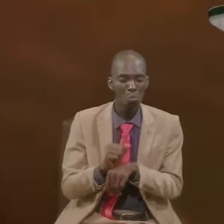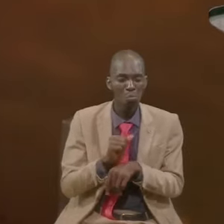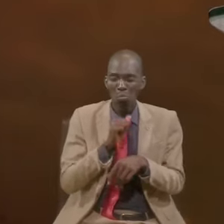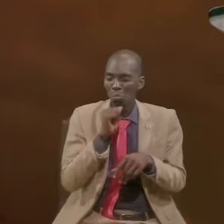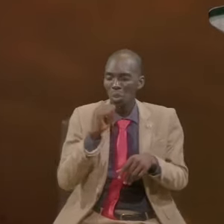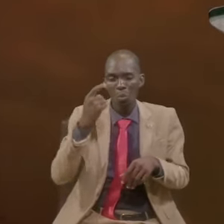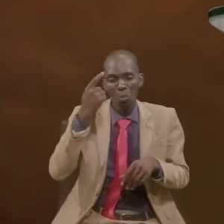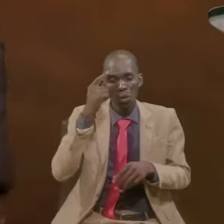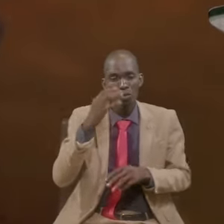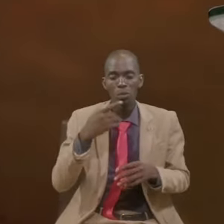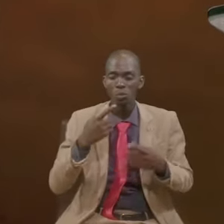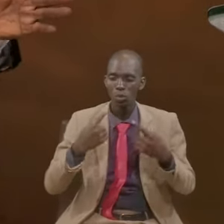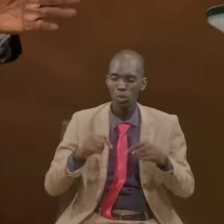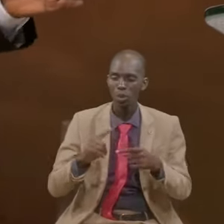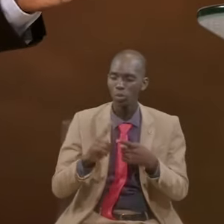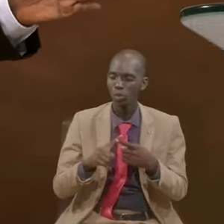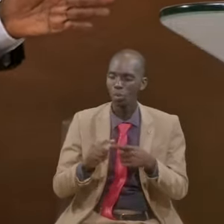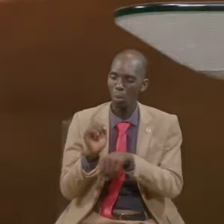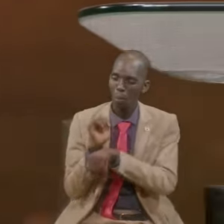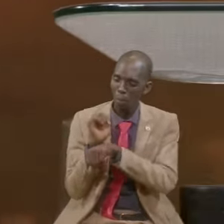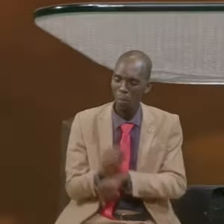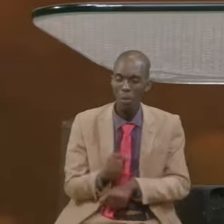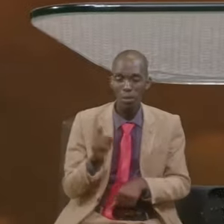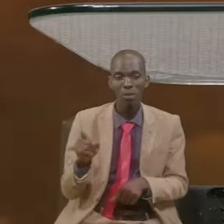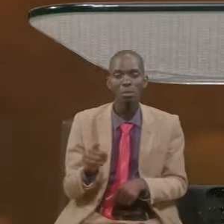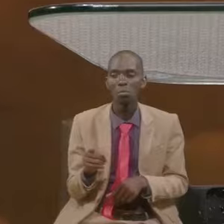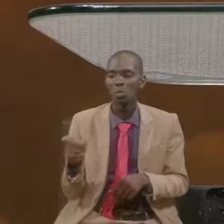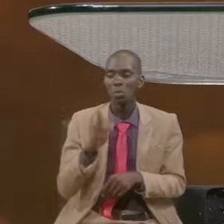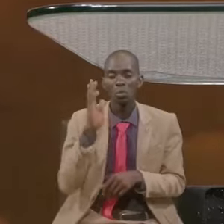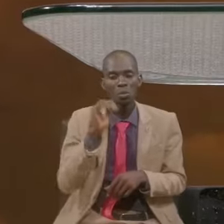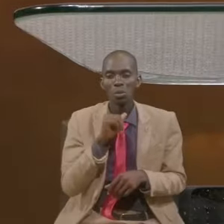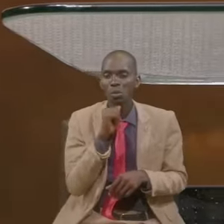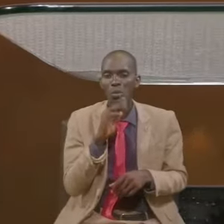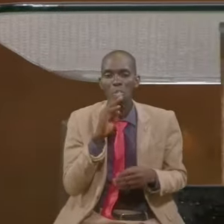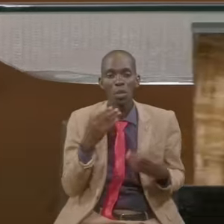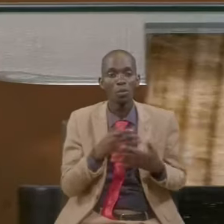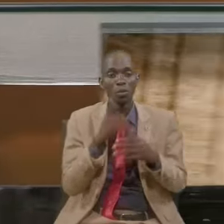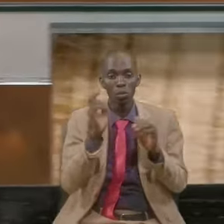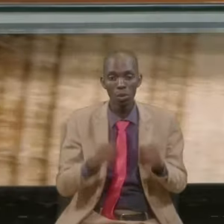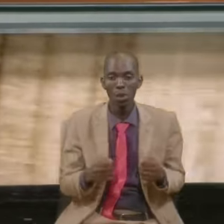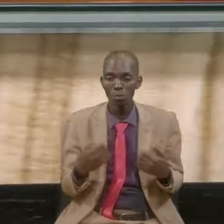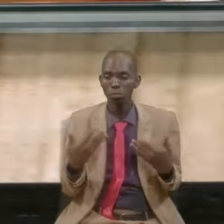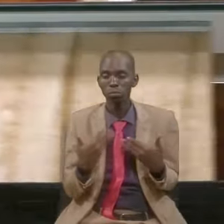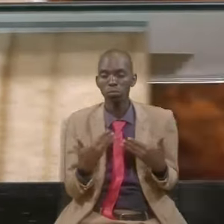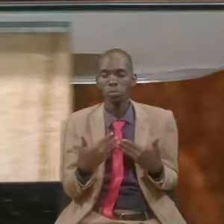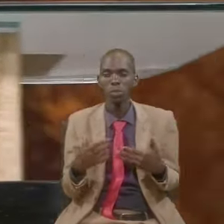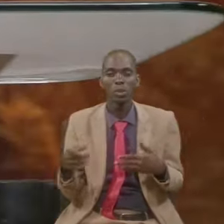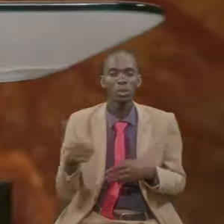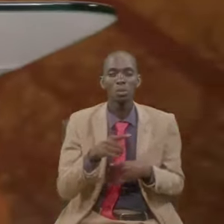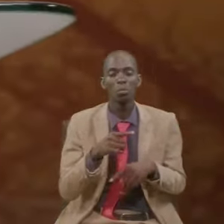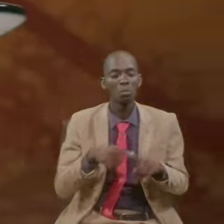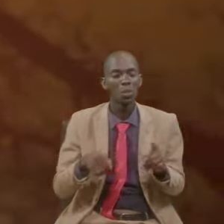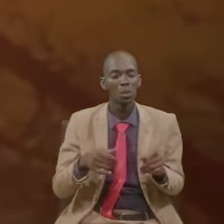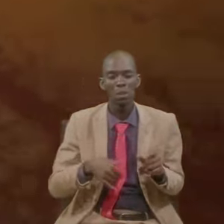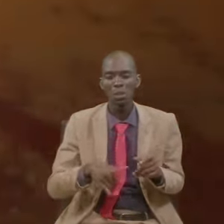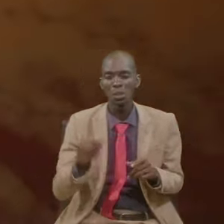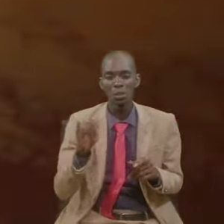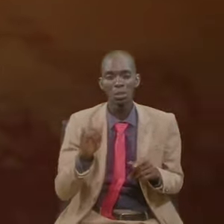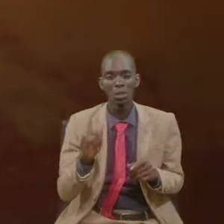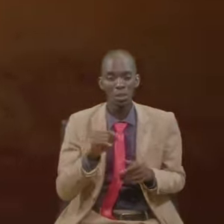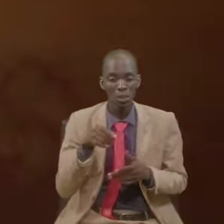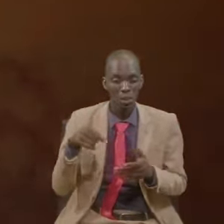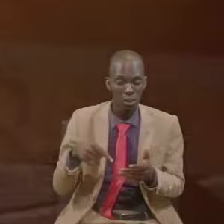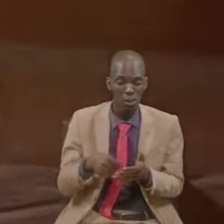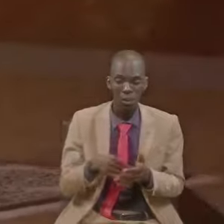them, persecute them. You can threaten to make them suffer. But deeper life